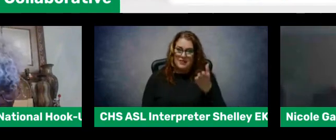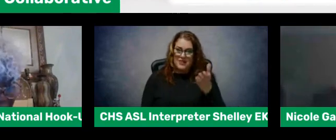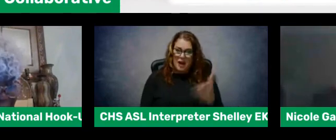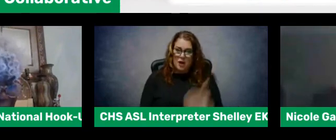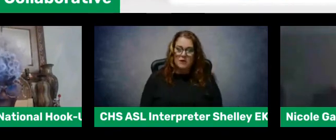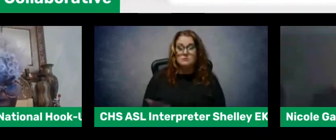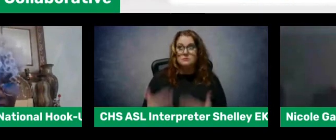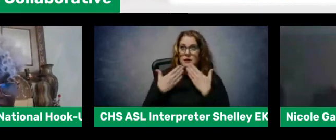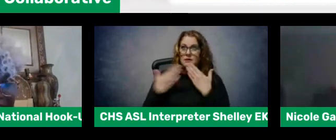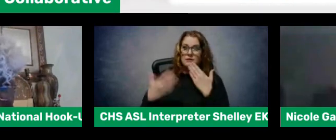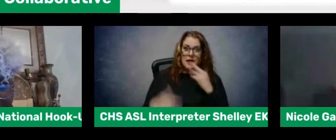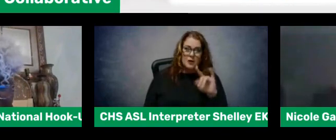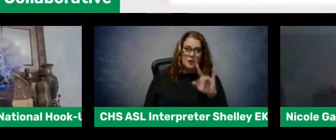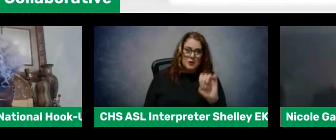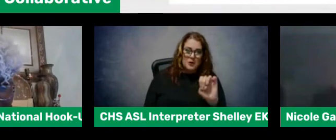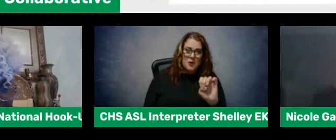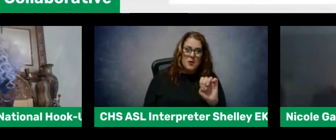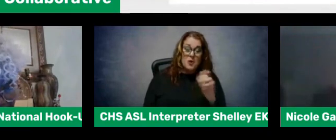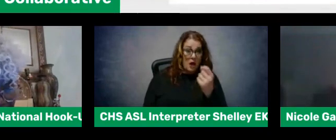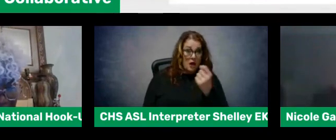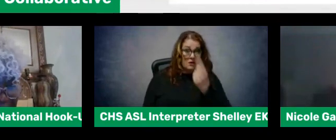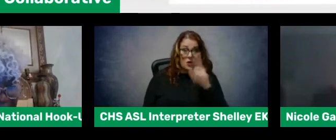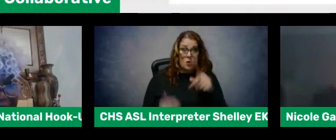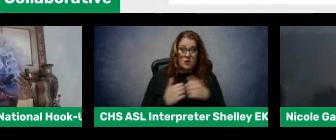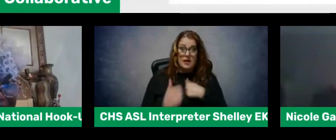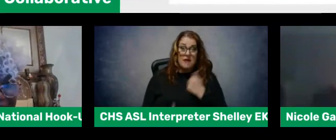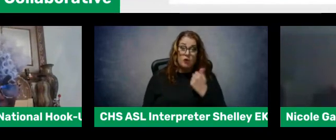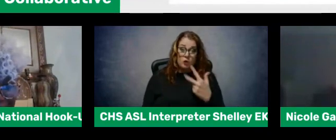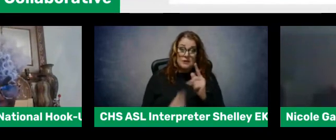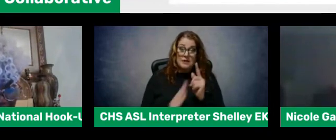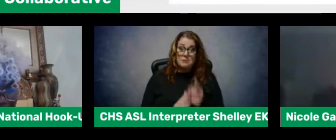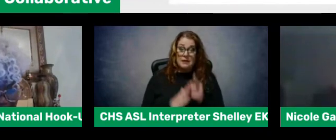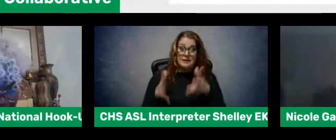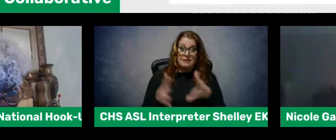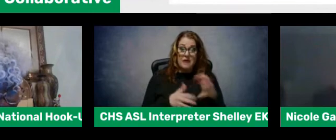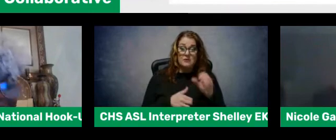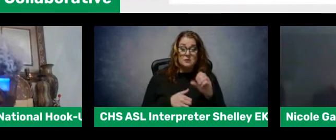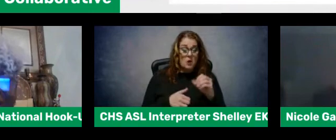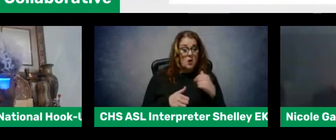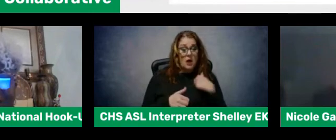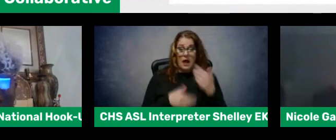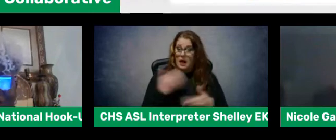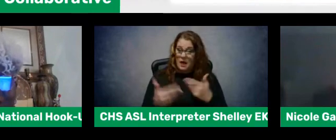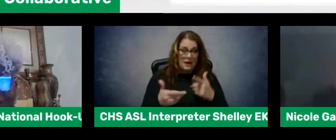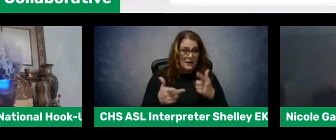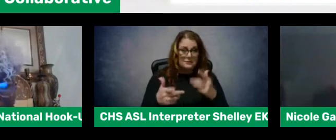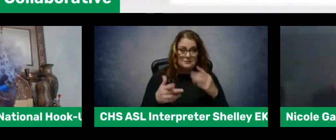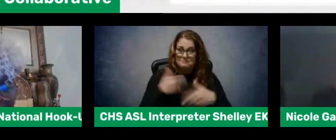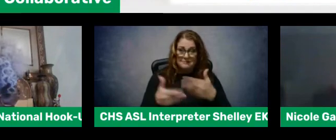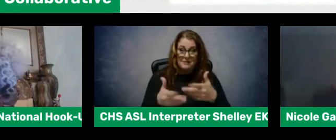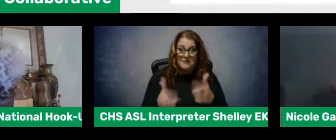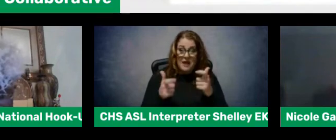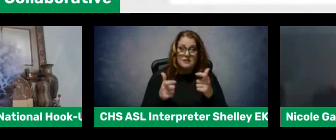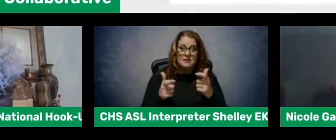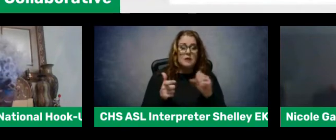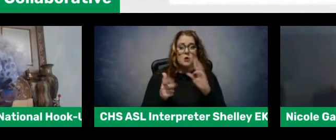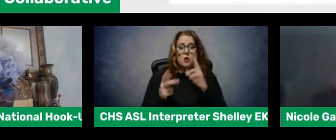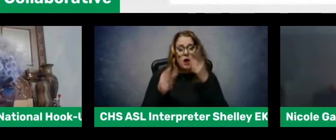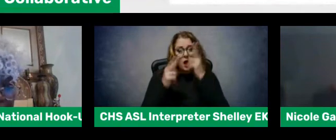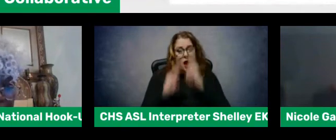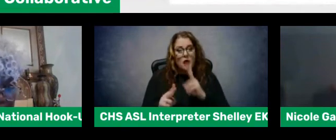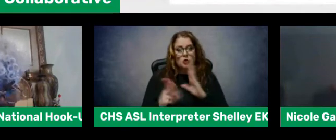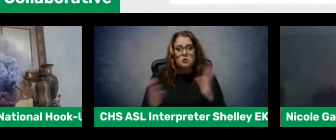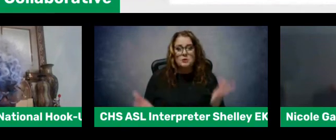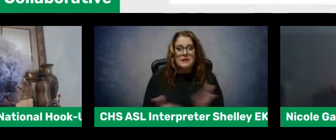you, Nicole. And I understand we only have 13 minutes left, so I'll go swiftly. And I'm just so honored to be